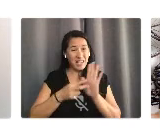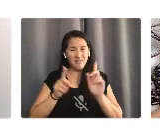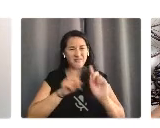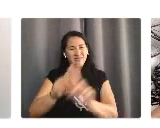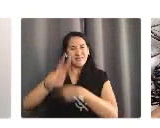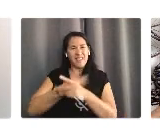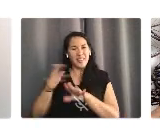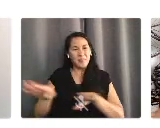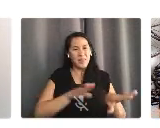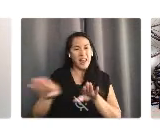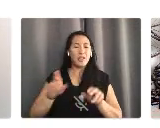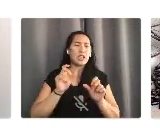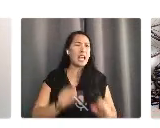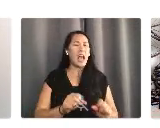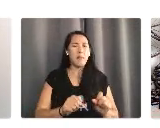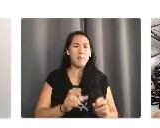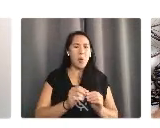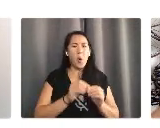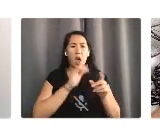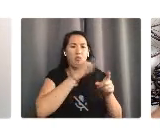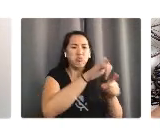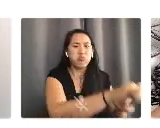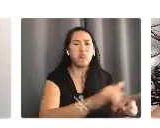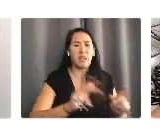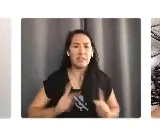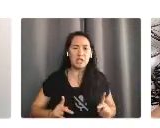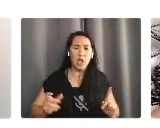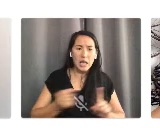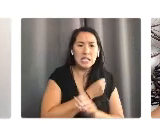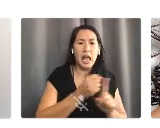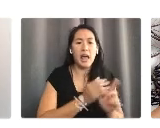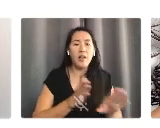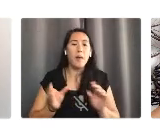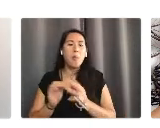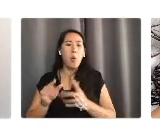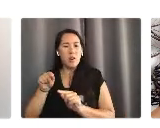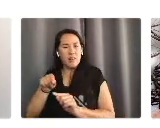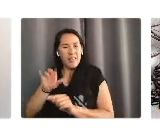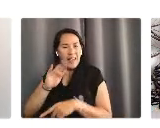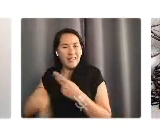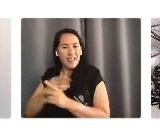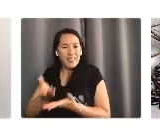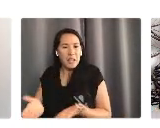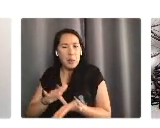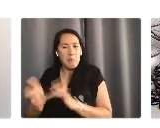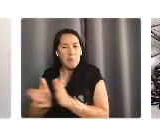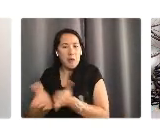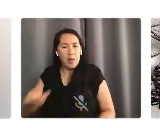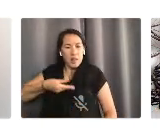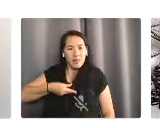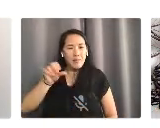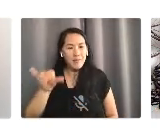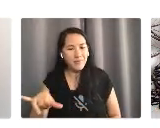from, verbal acts to physical attacks, or things like this in the story I just mentioned. And I think leaders have